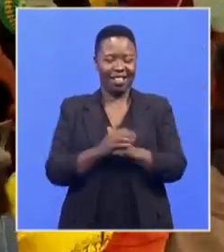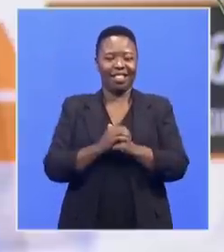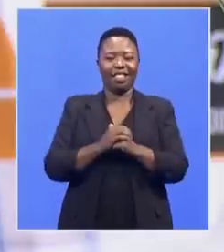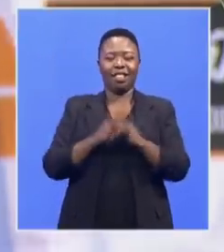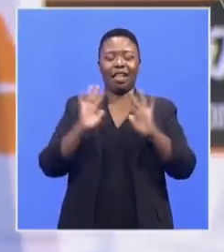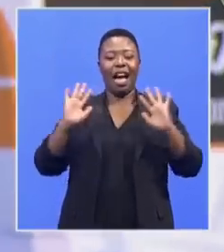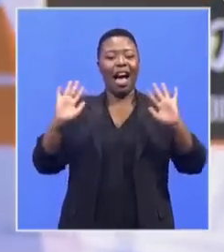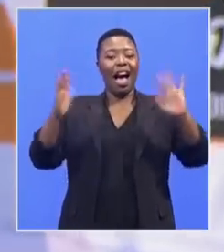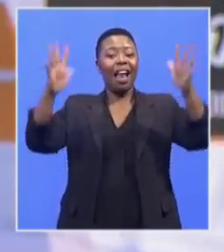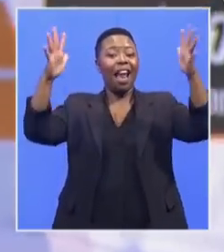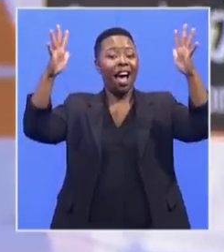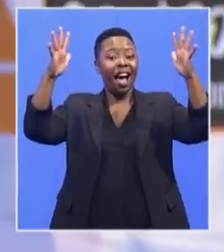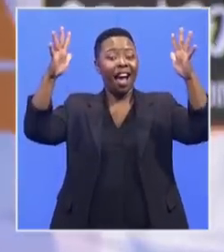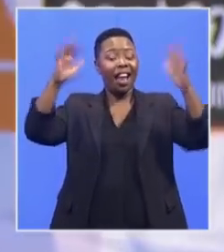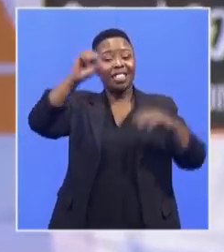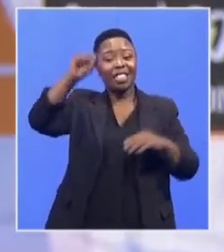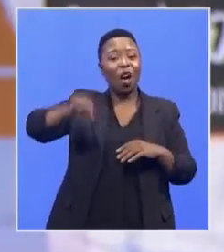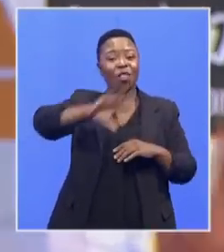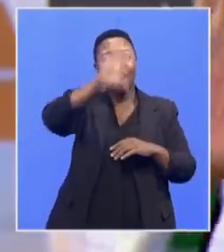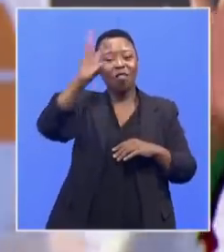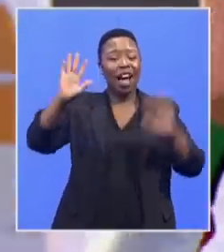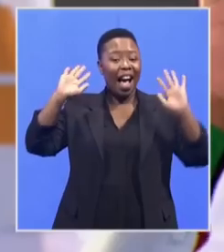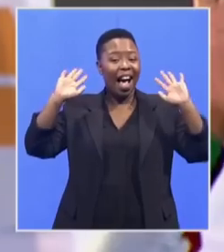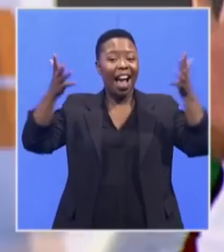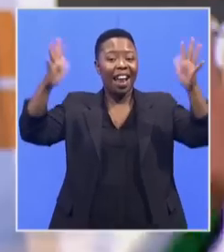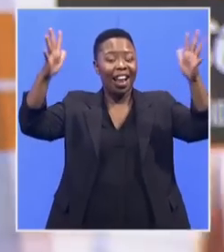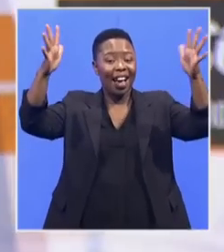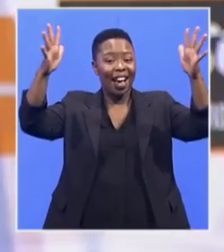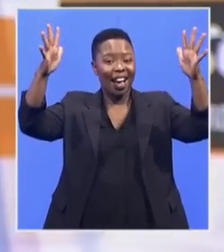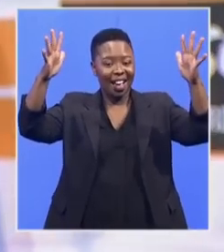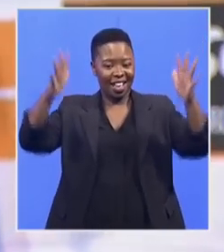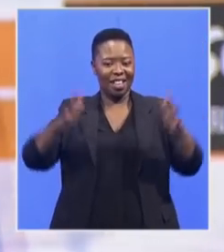Halala South Africa, halala.